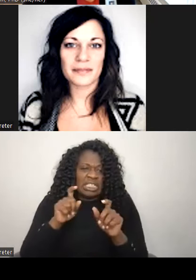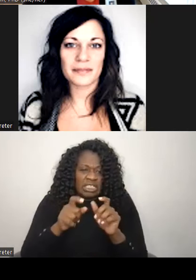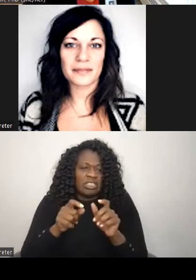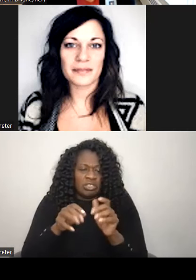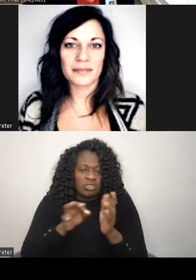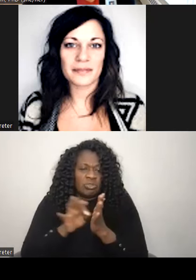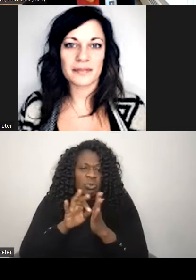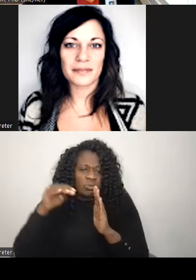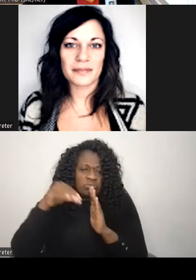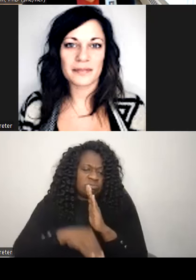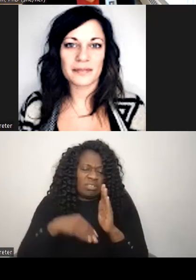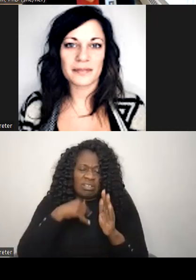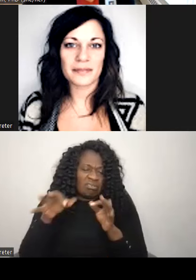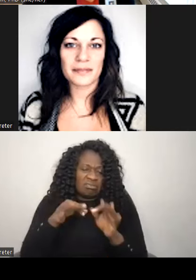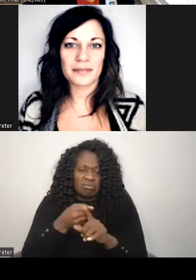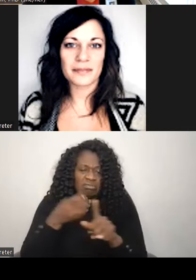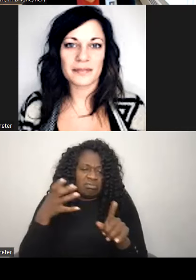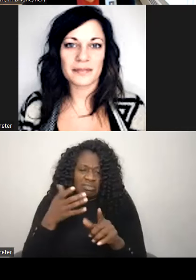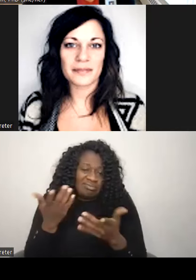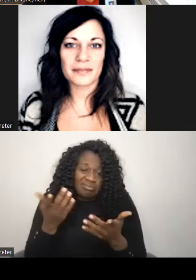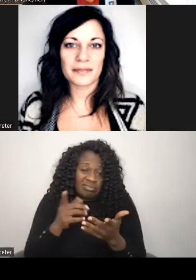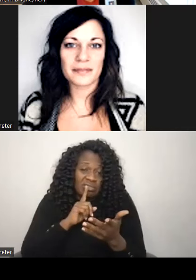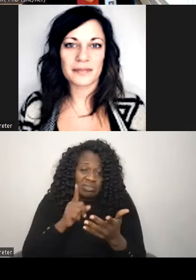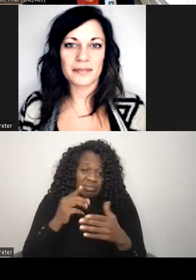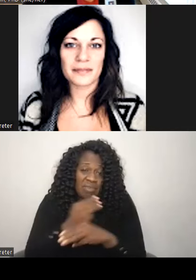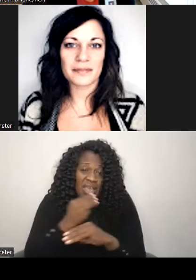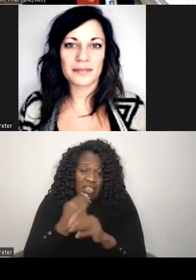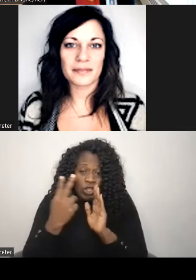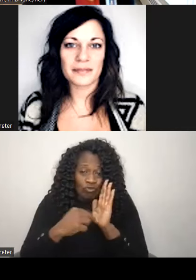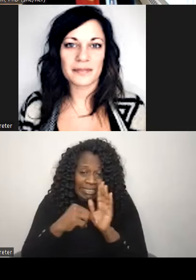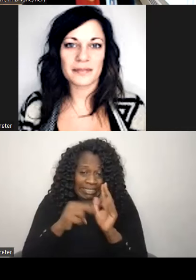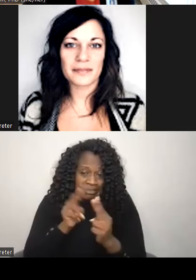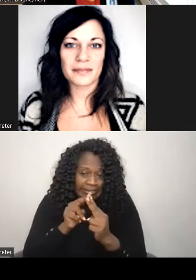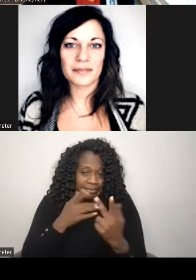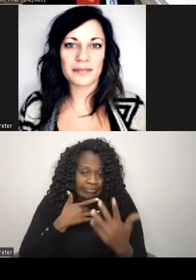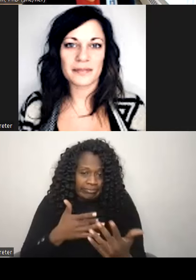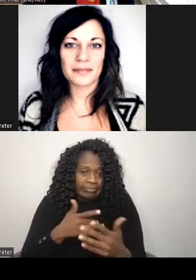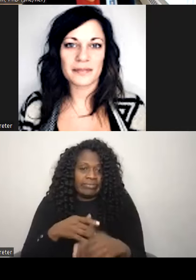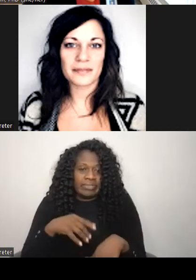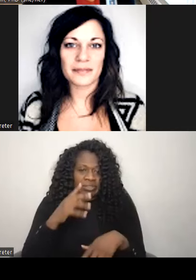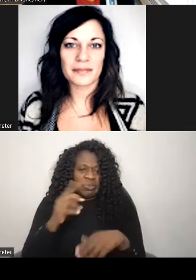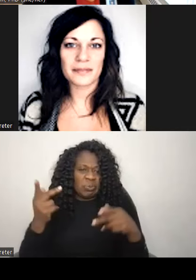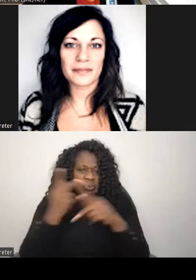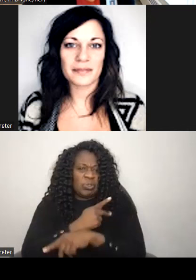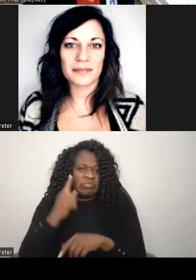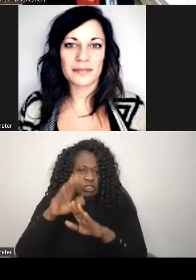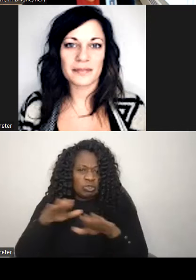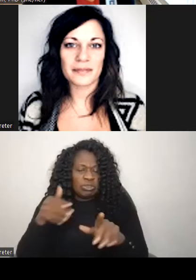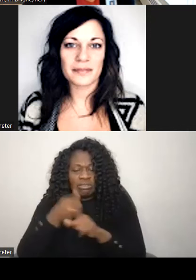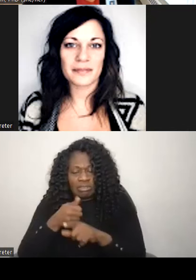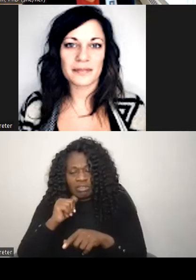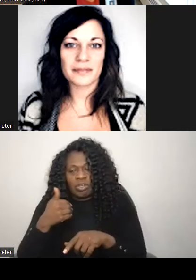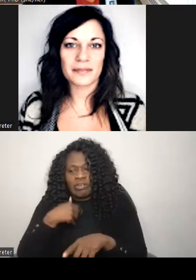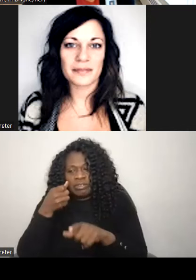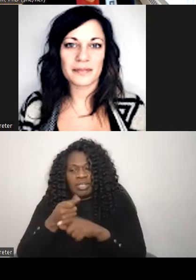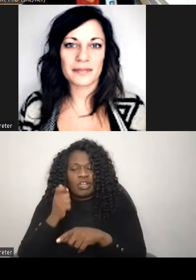and I'm not going to get into this as much other than to say that it was for math and for reading, and it was exacerbated again for children who were already impacted